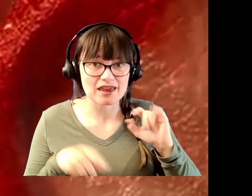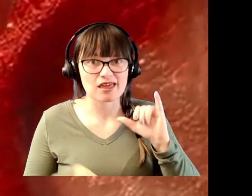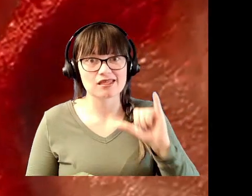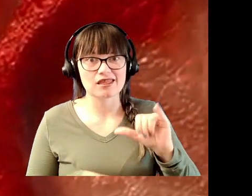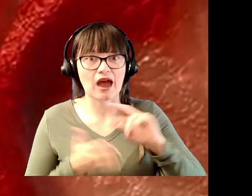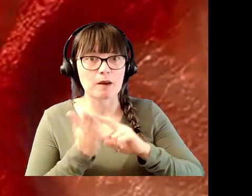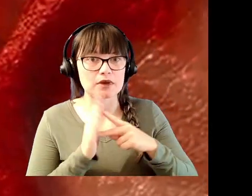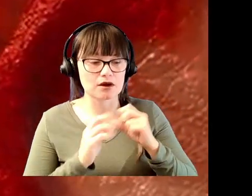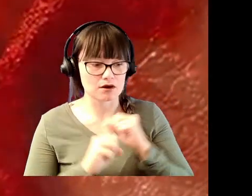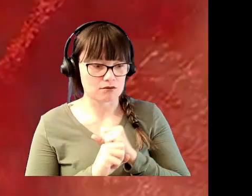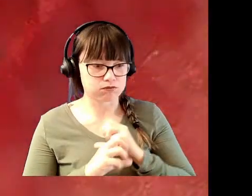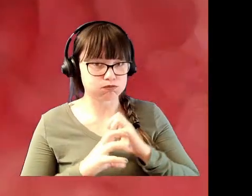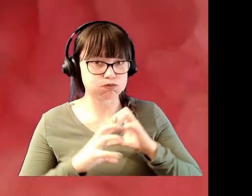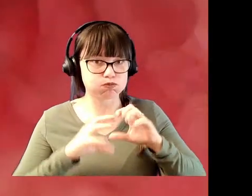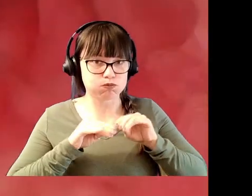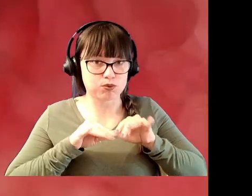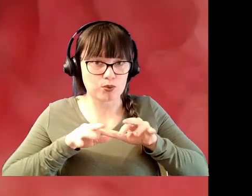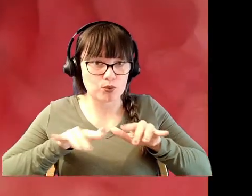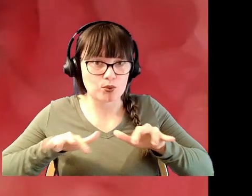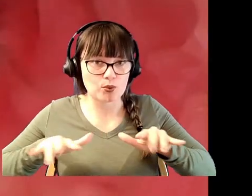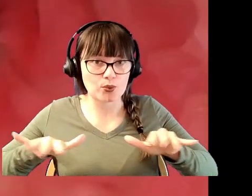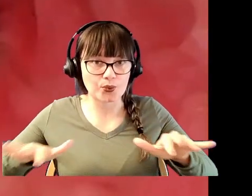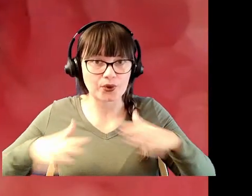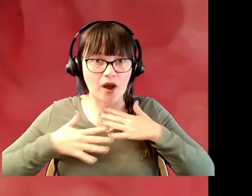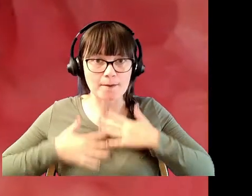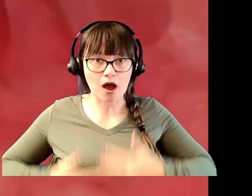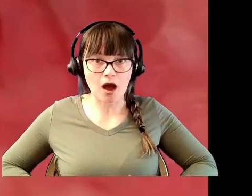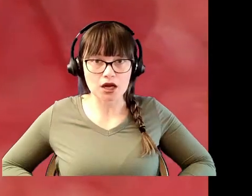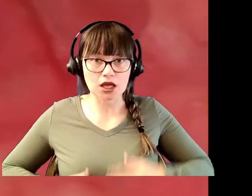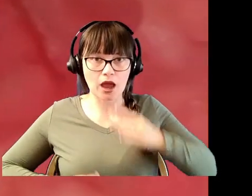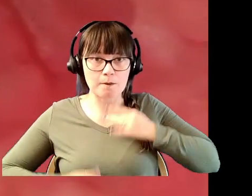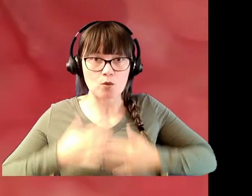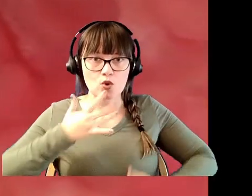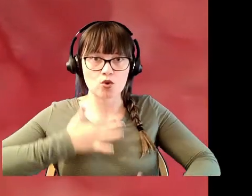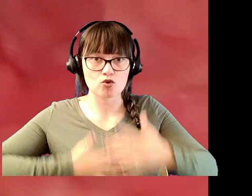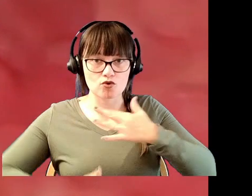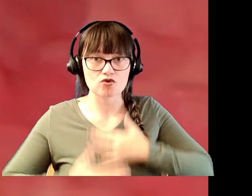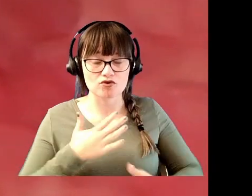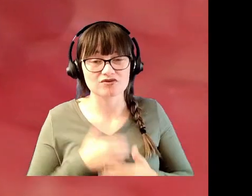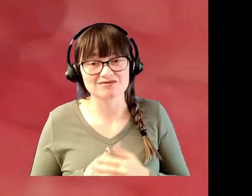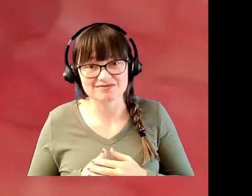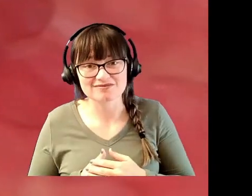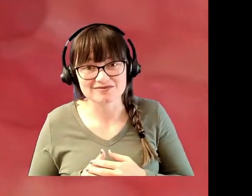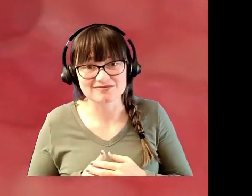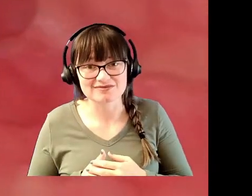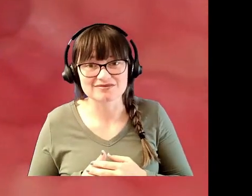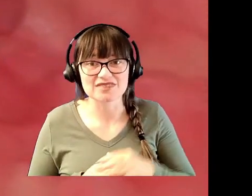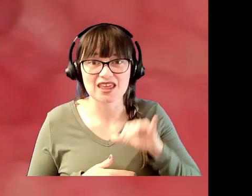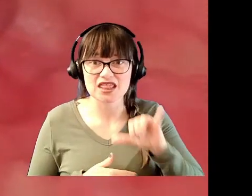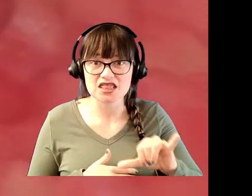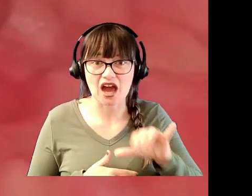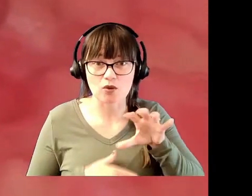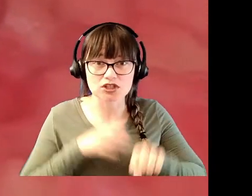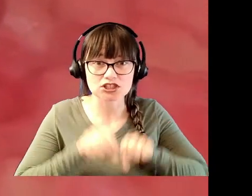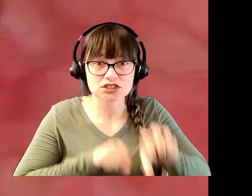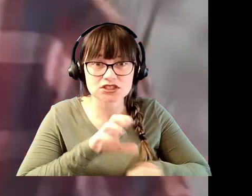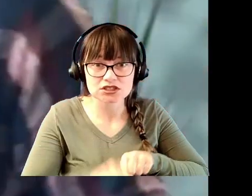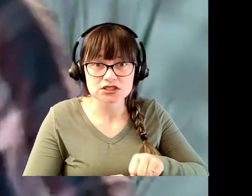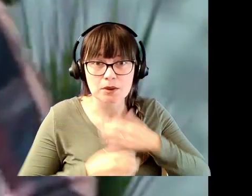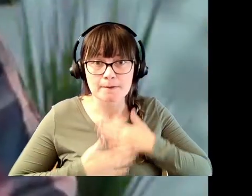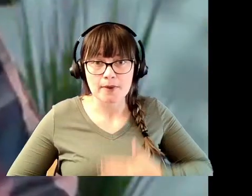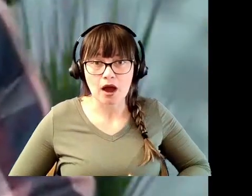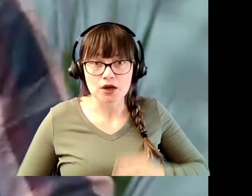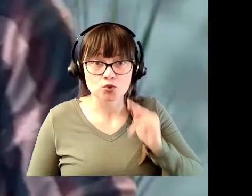to spread to other tissues and also move around the body, which in turn uses up more and more of the body's